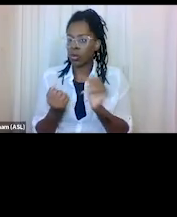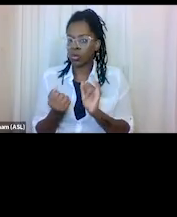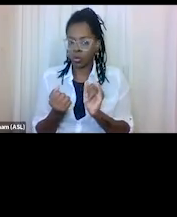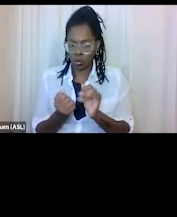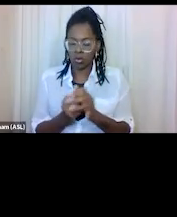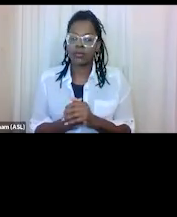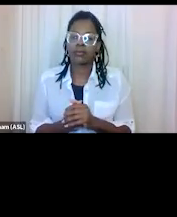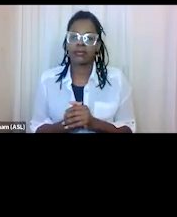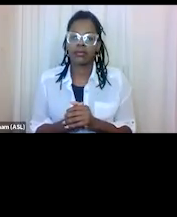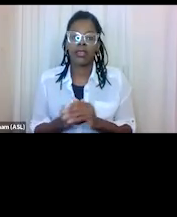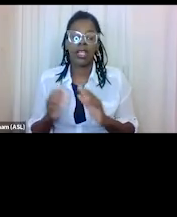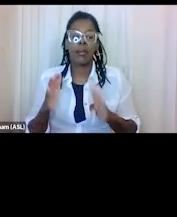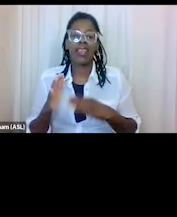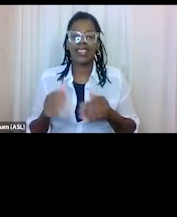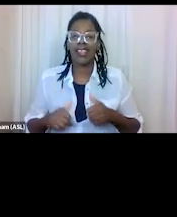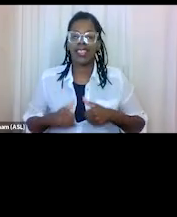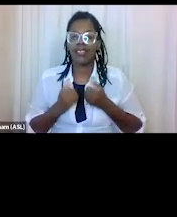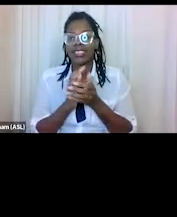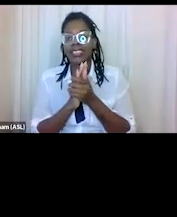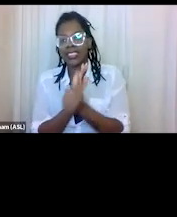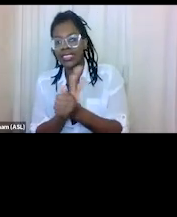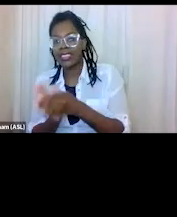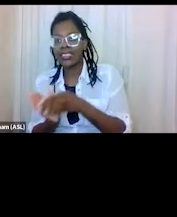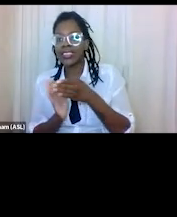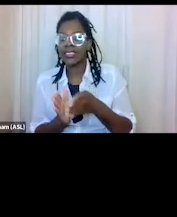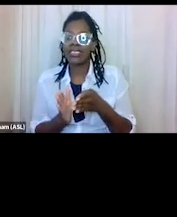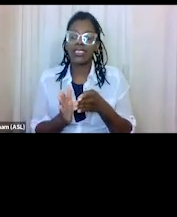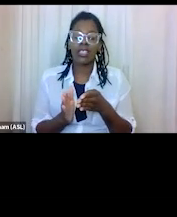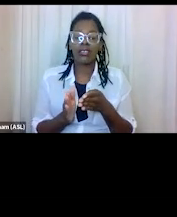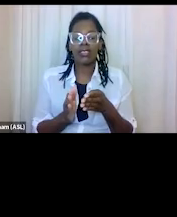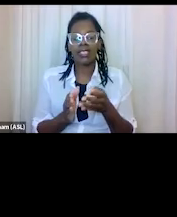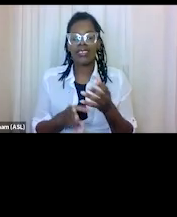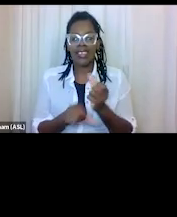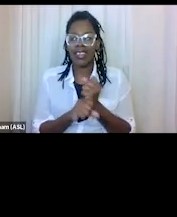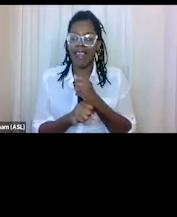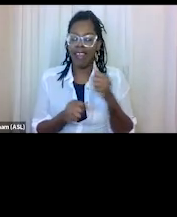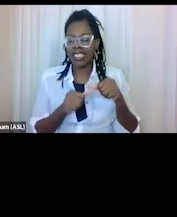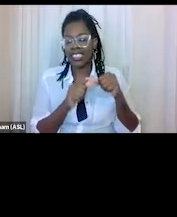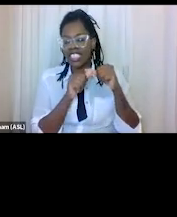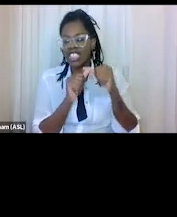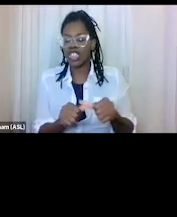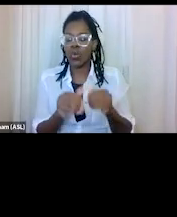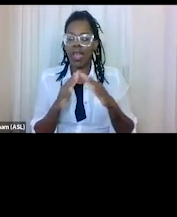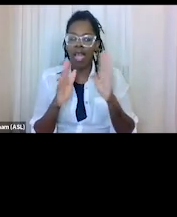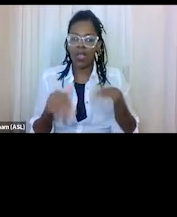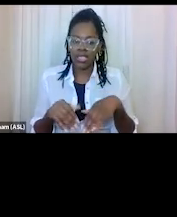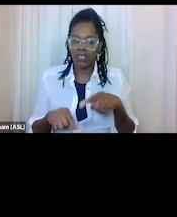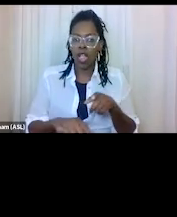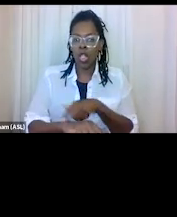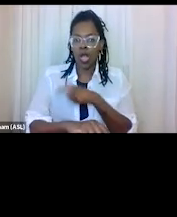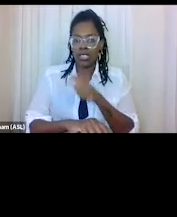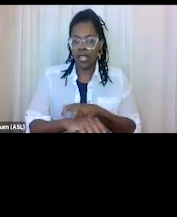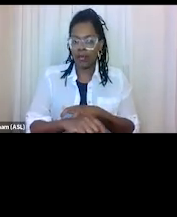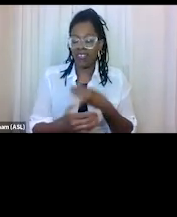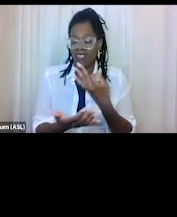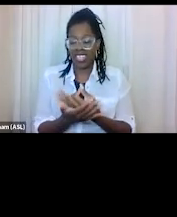like basic living skills, assistance obtaining and maintaining housing over the long term, financial literacy, all of these